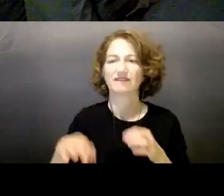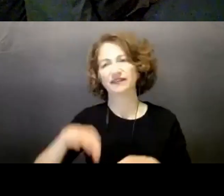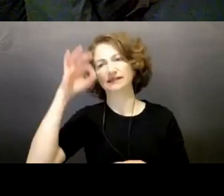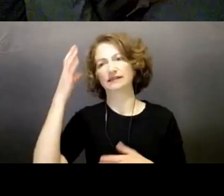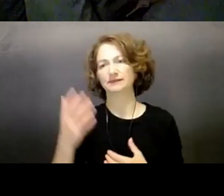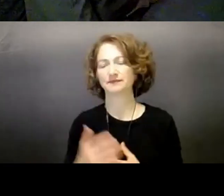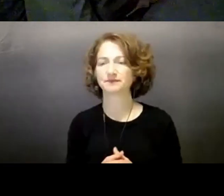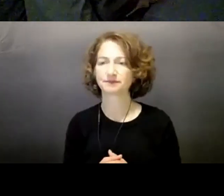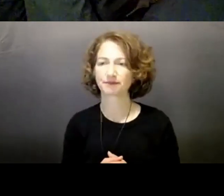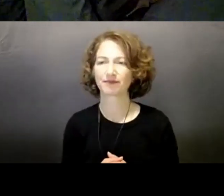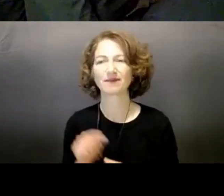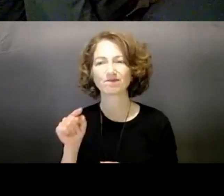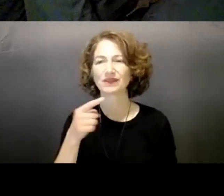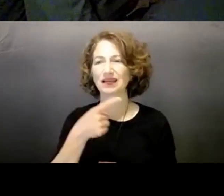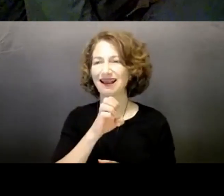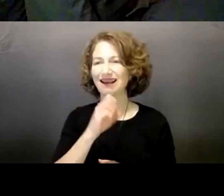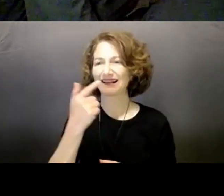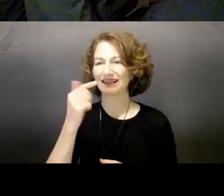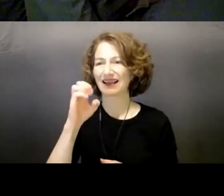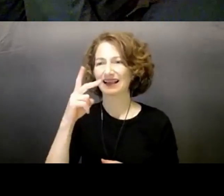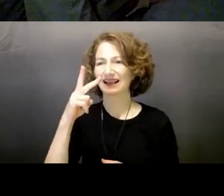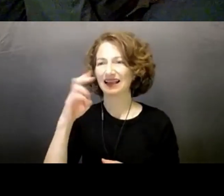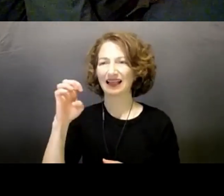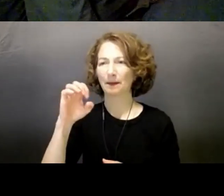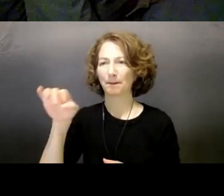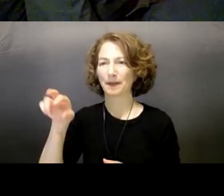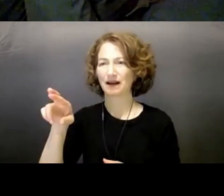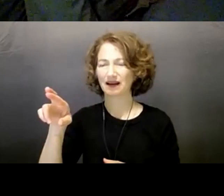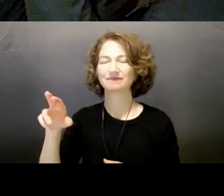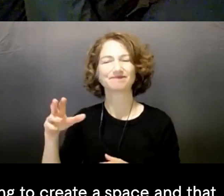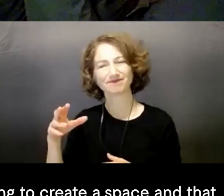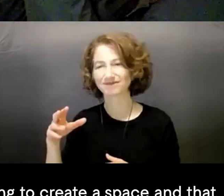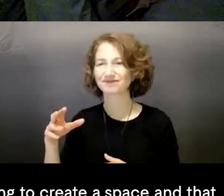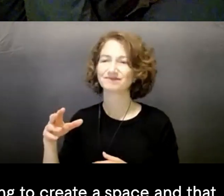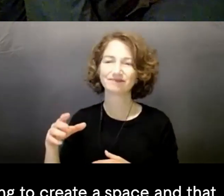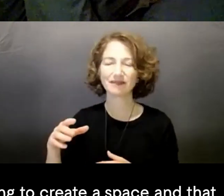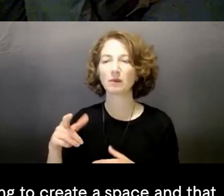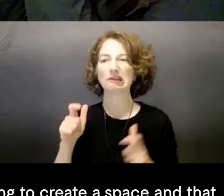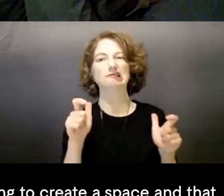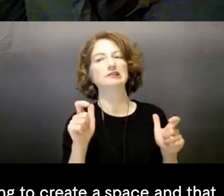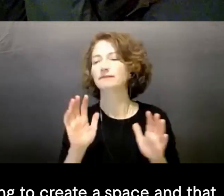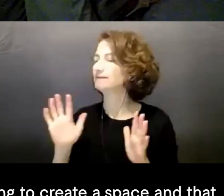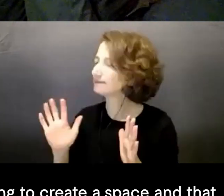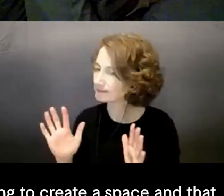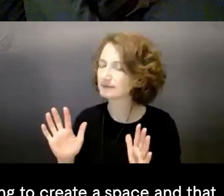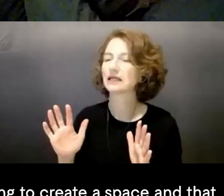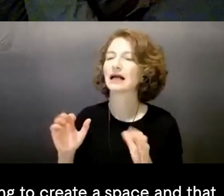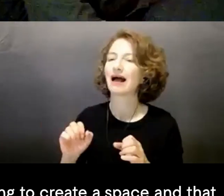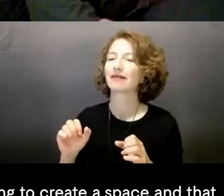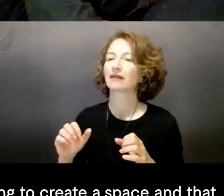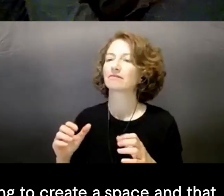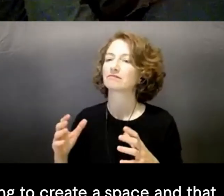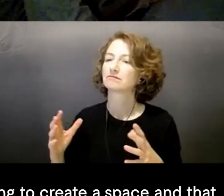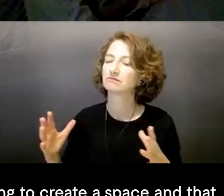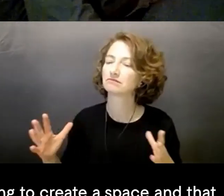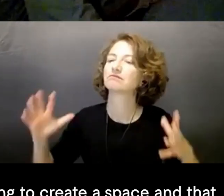the gatekeepers and to actually create a space together, and basically join